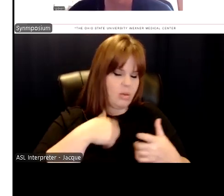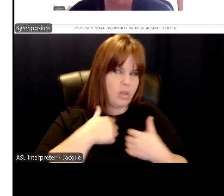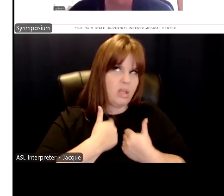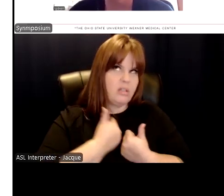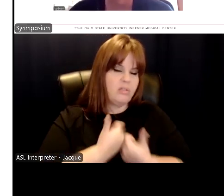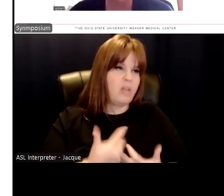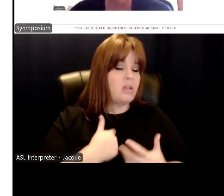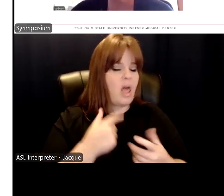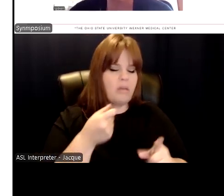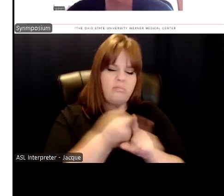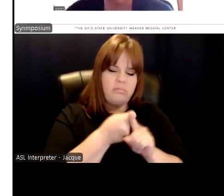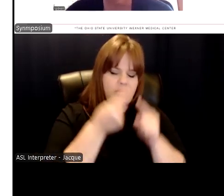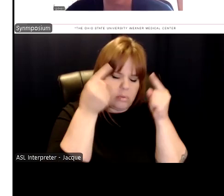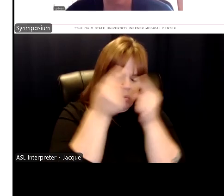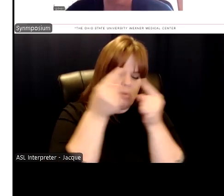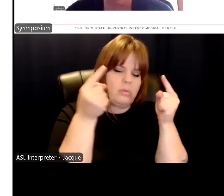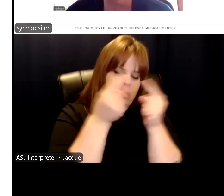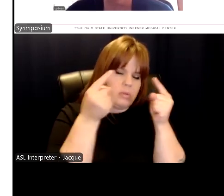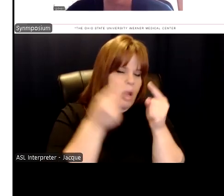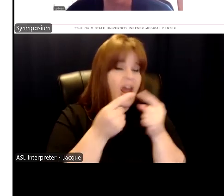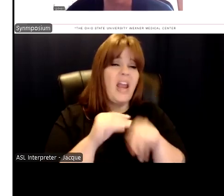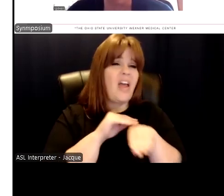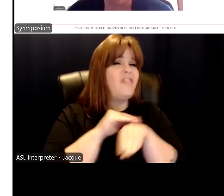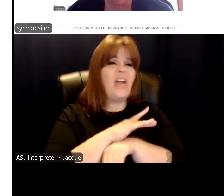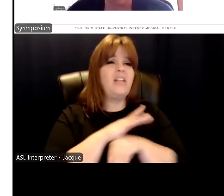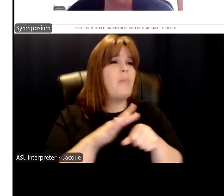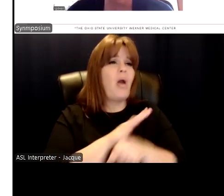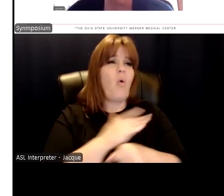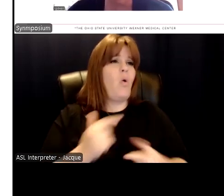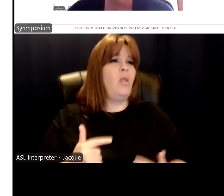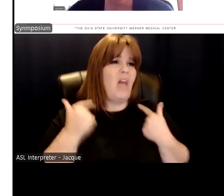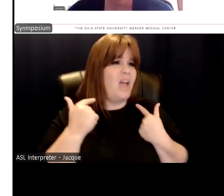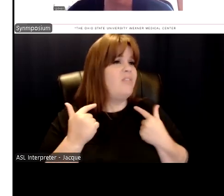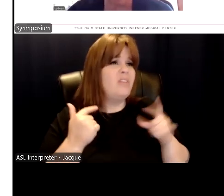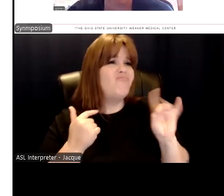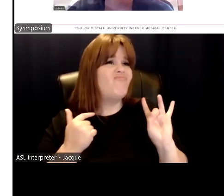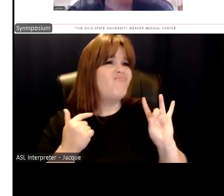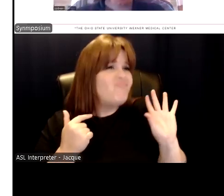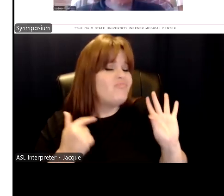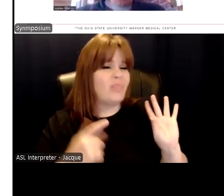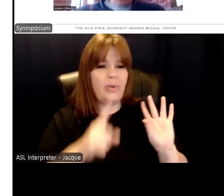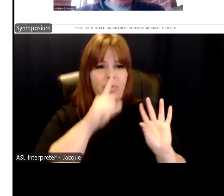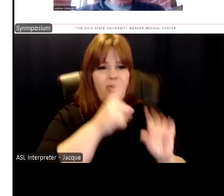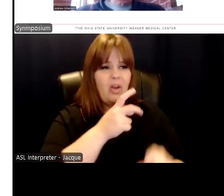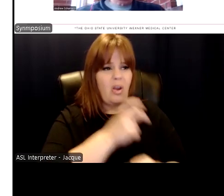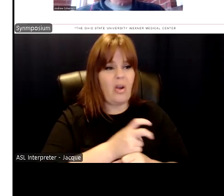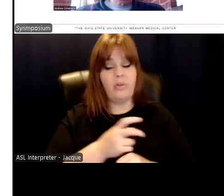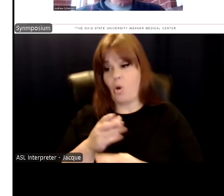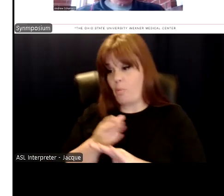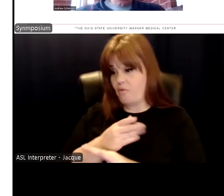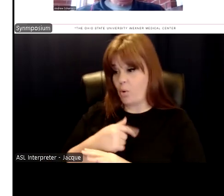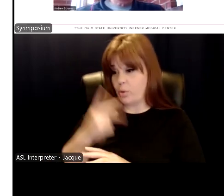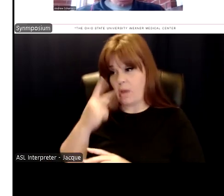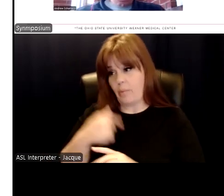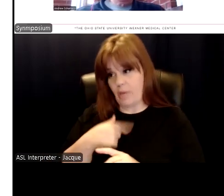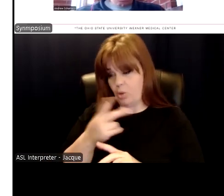horrible headaches also. It affected my whole life. It was very difficult for me to socialize. Before you saw me, you saw Jordan